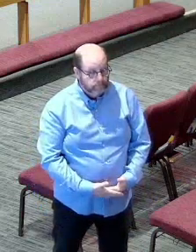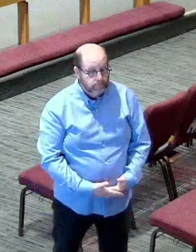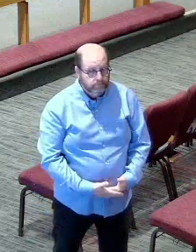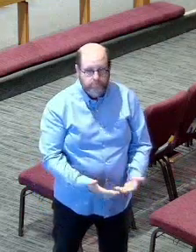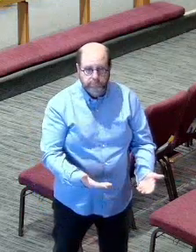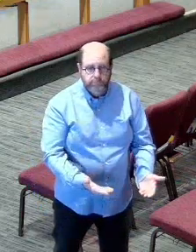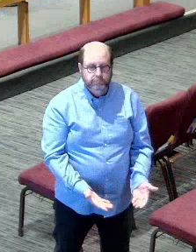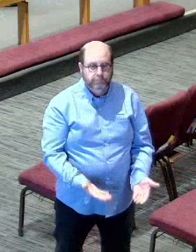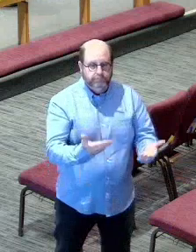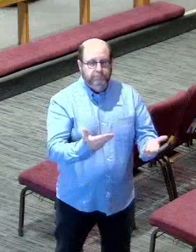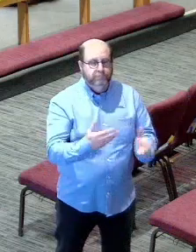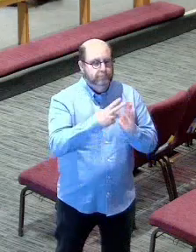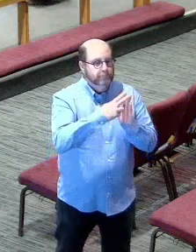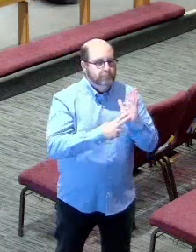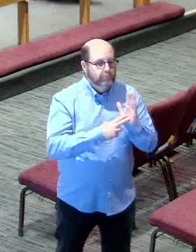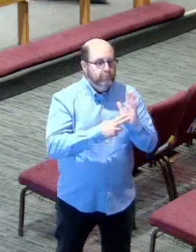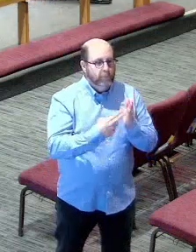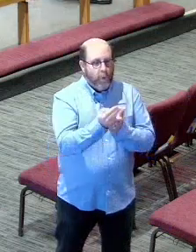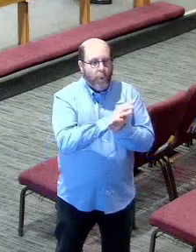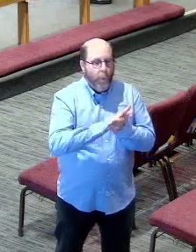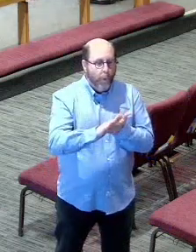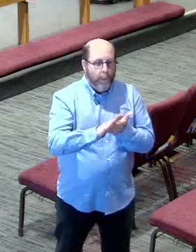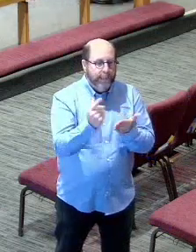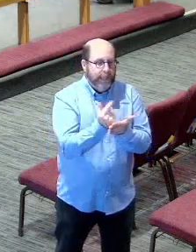Please rise for the reading of our Holy Gospel.